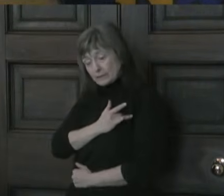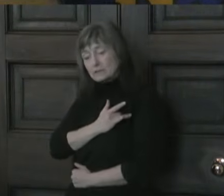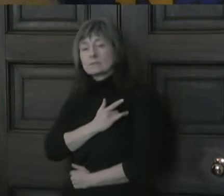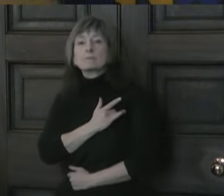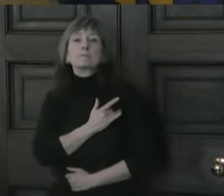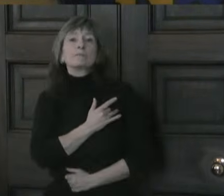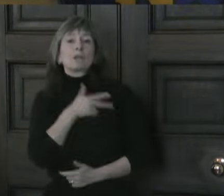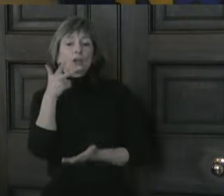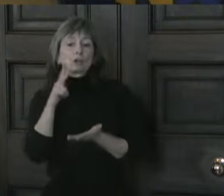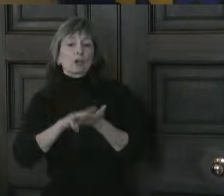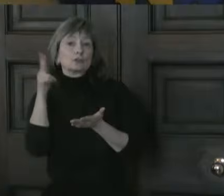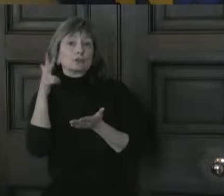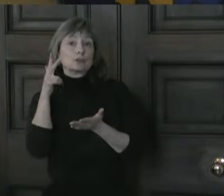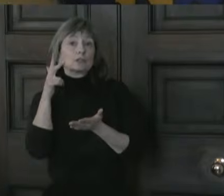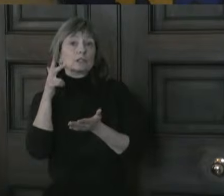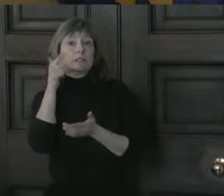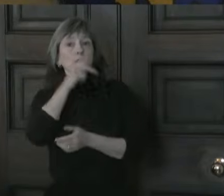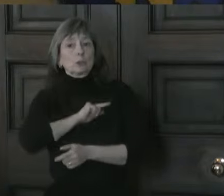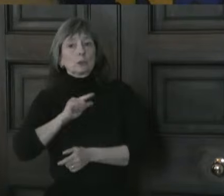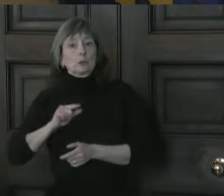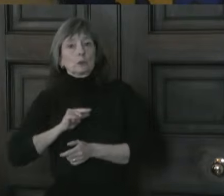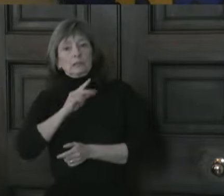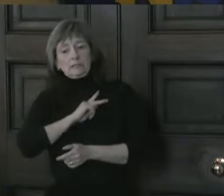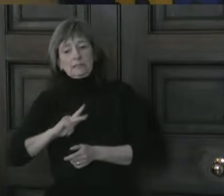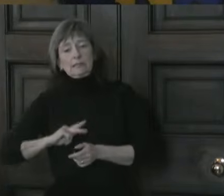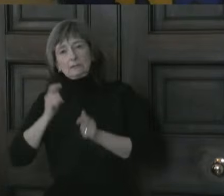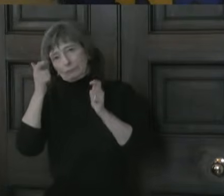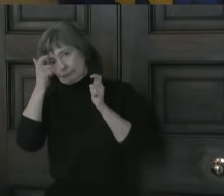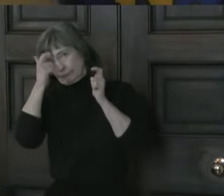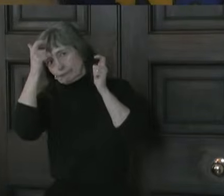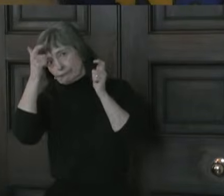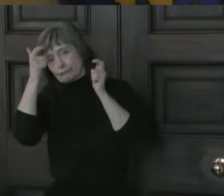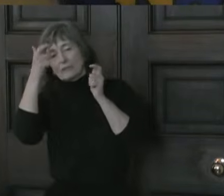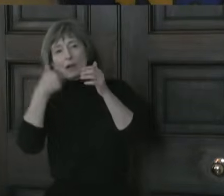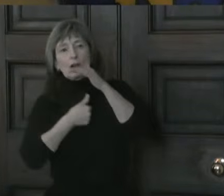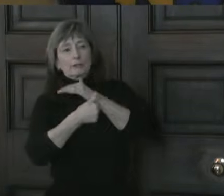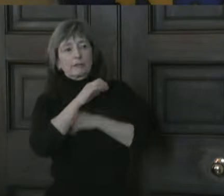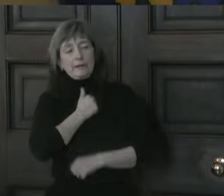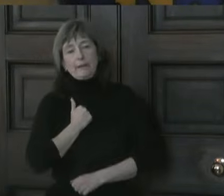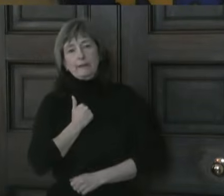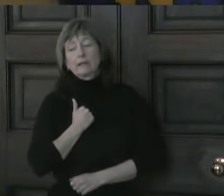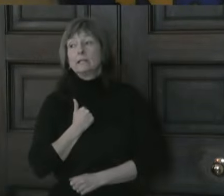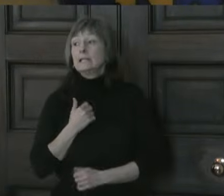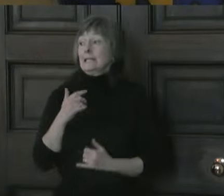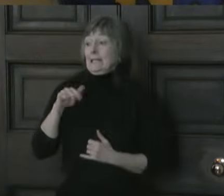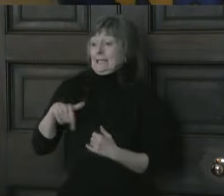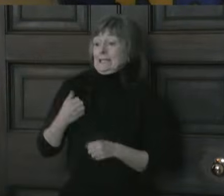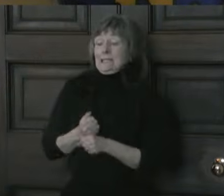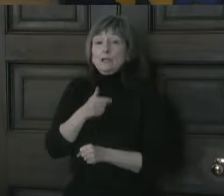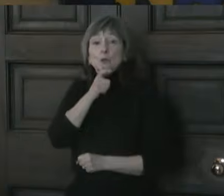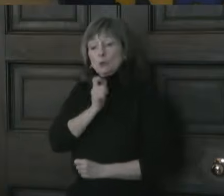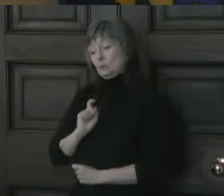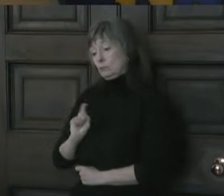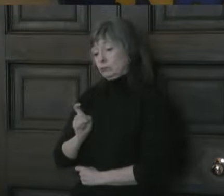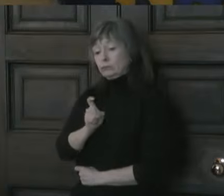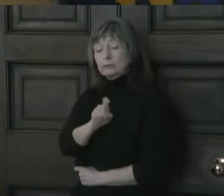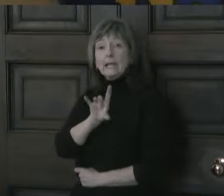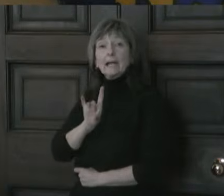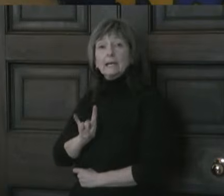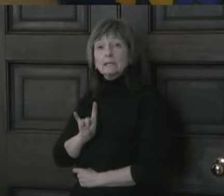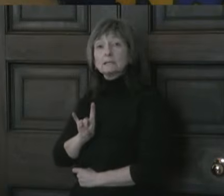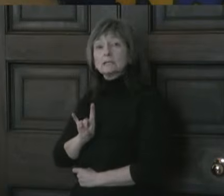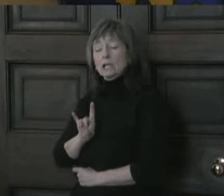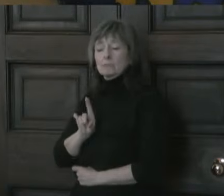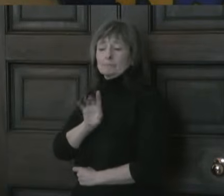constitutional monarchy as part of Canada. This year's recipients of the Order of Newfoundland and Labrador have